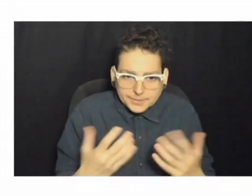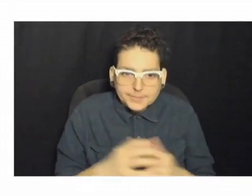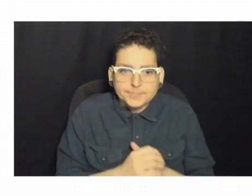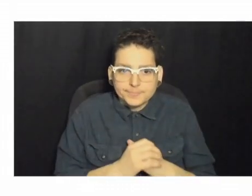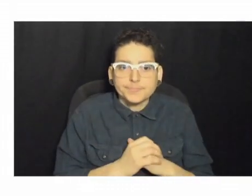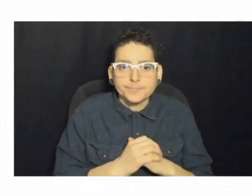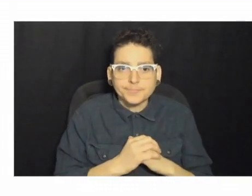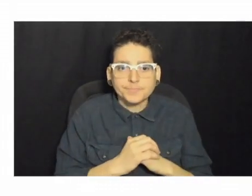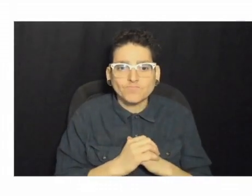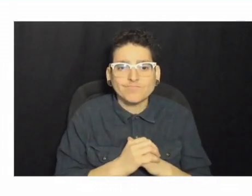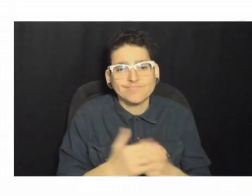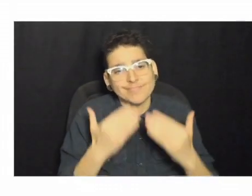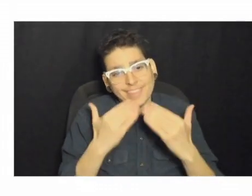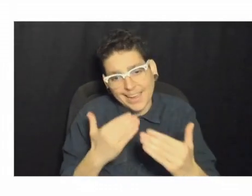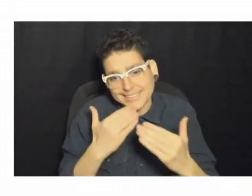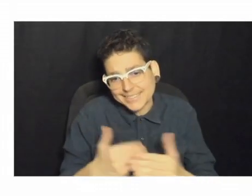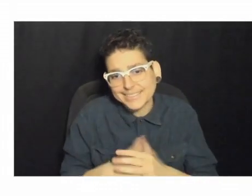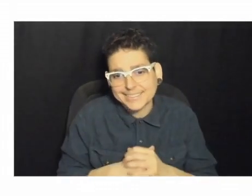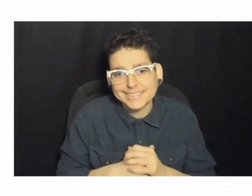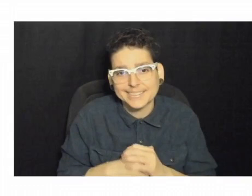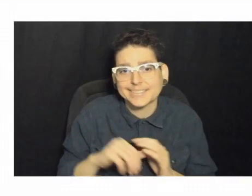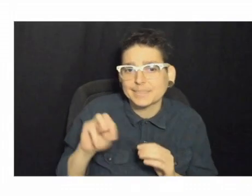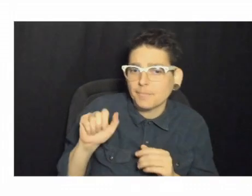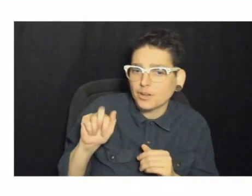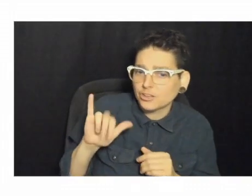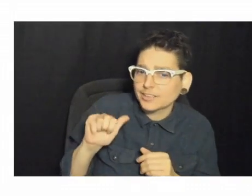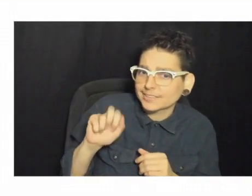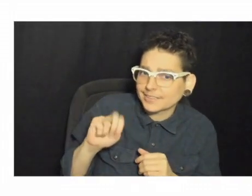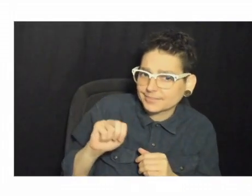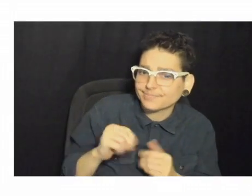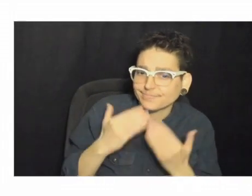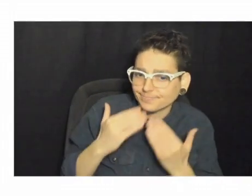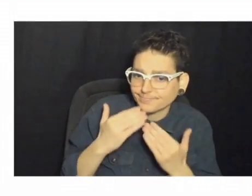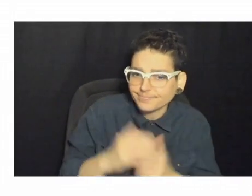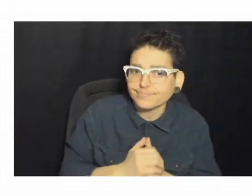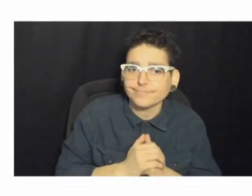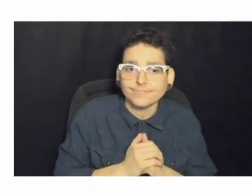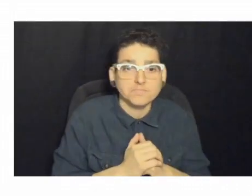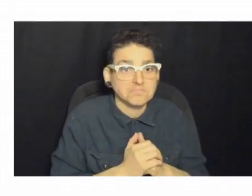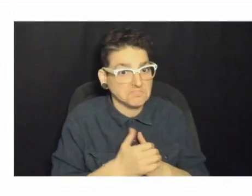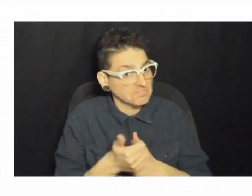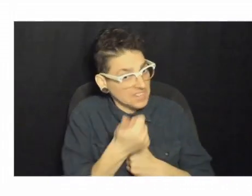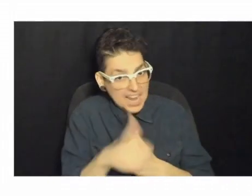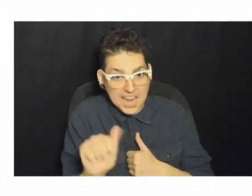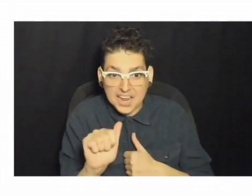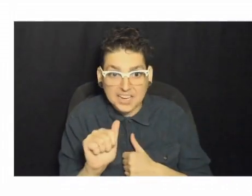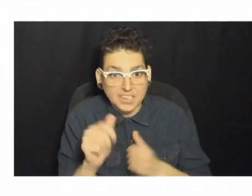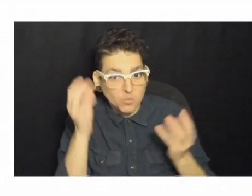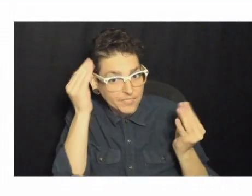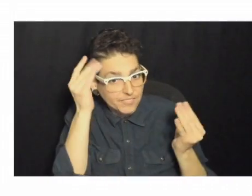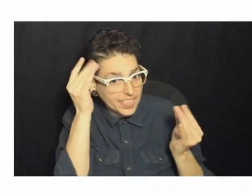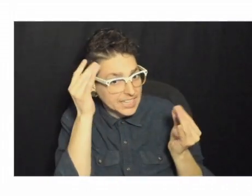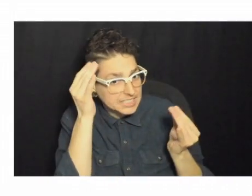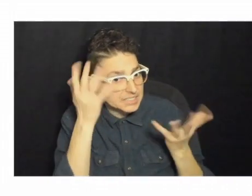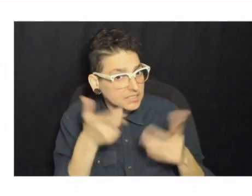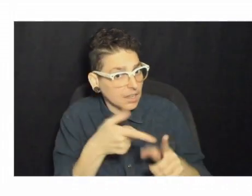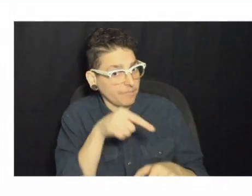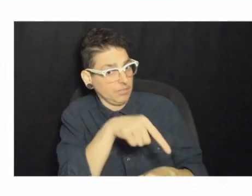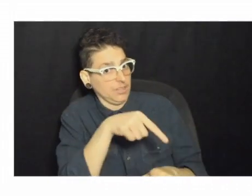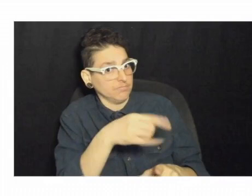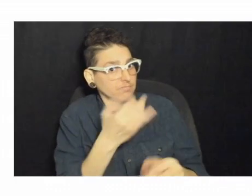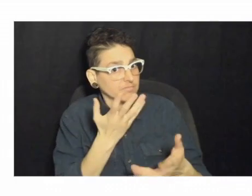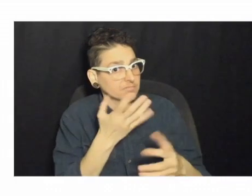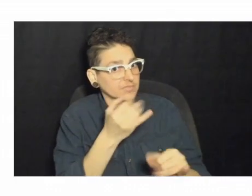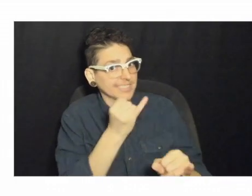Thanks, Marion. Any reflections on that institutionalization component, Esther